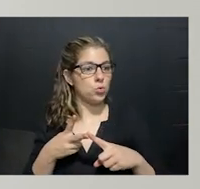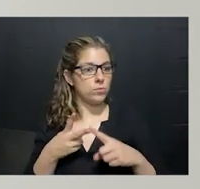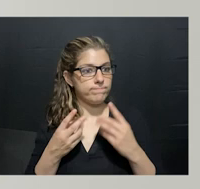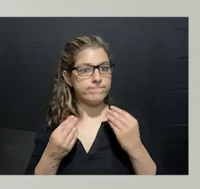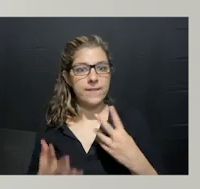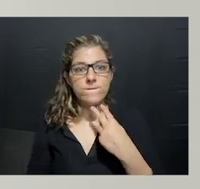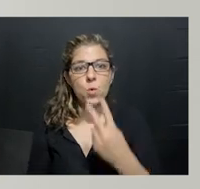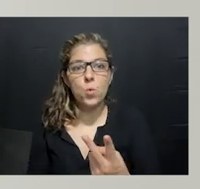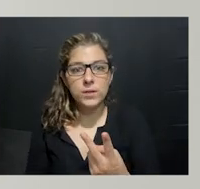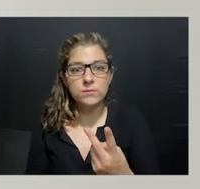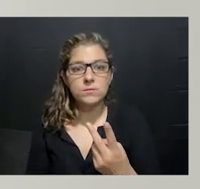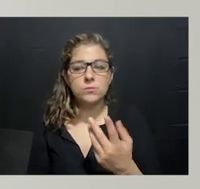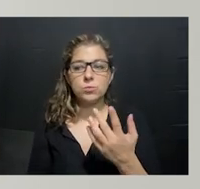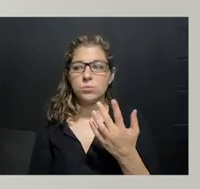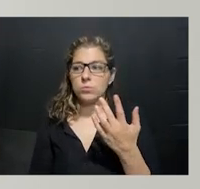give voice to